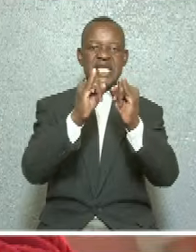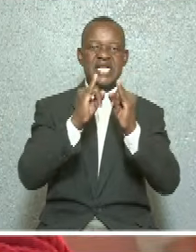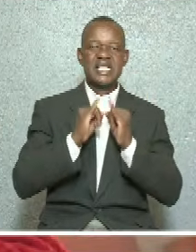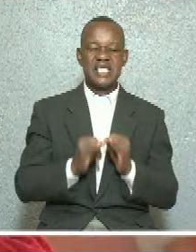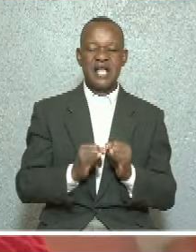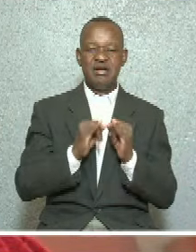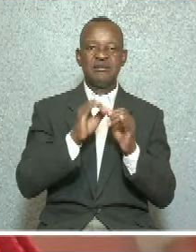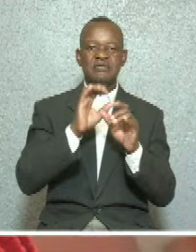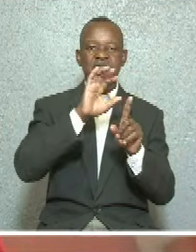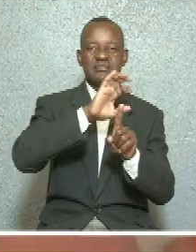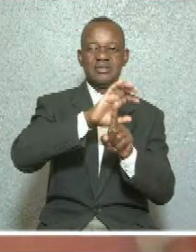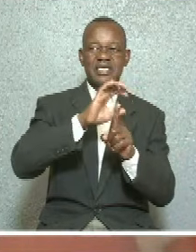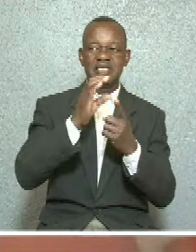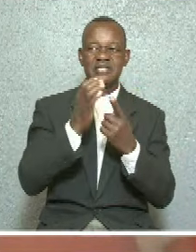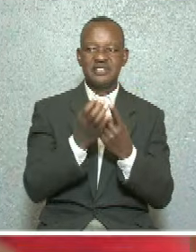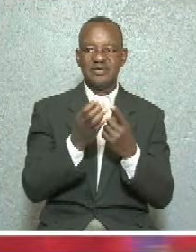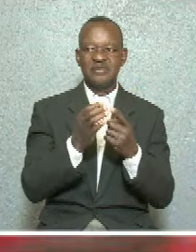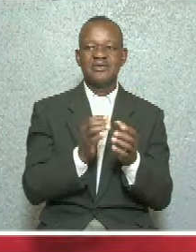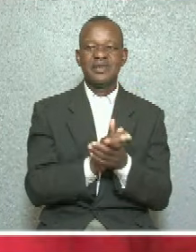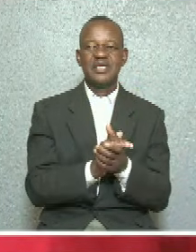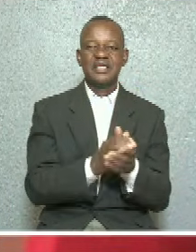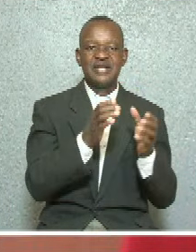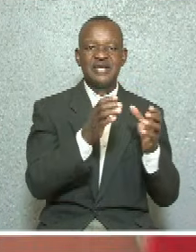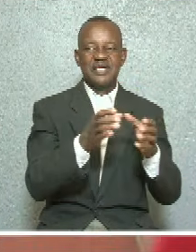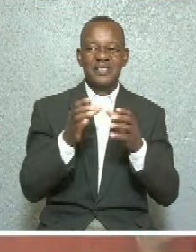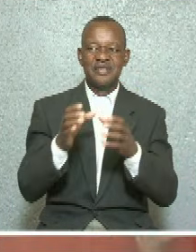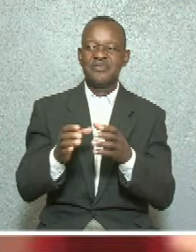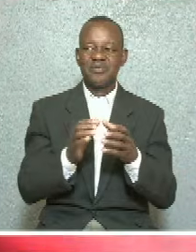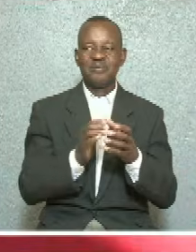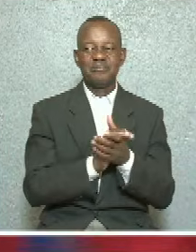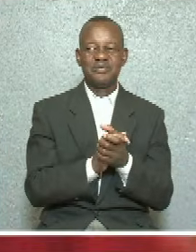take one question from the parents.